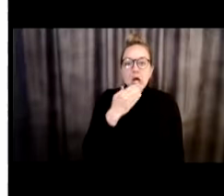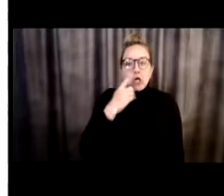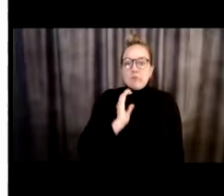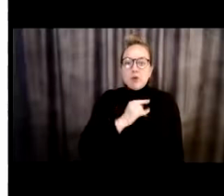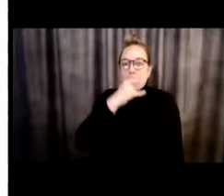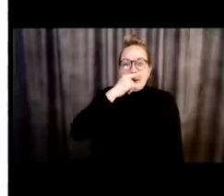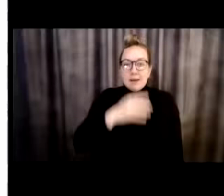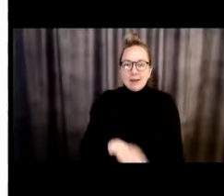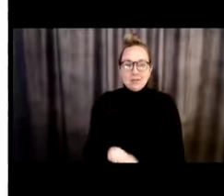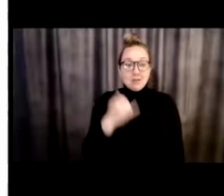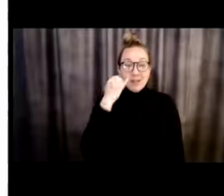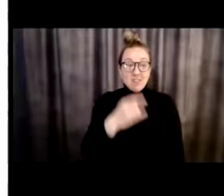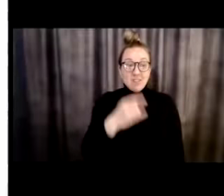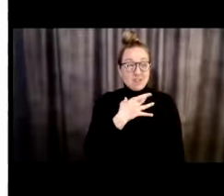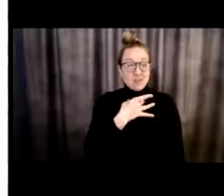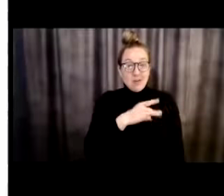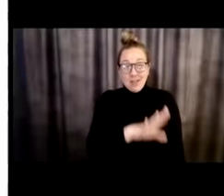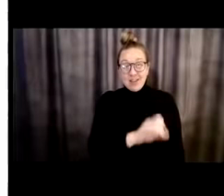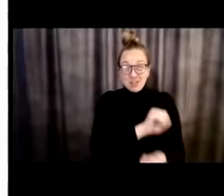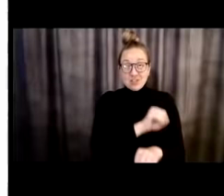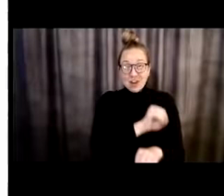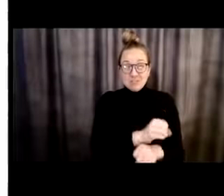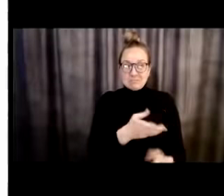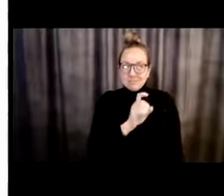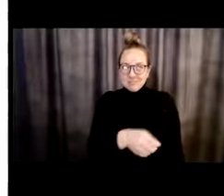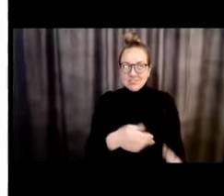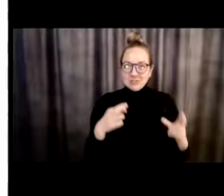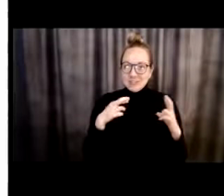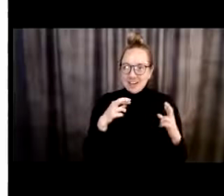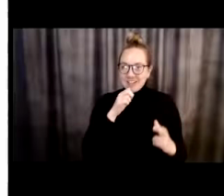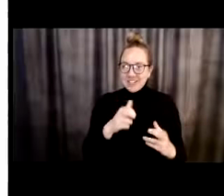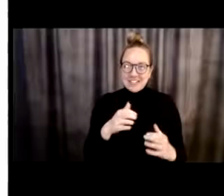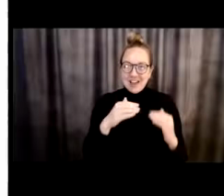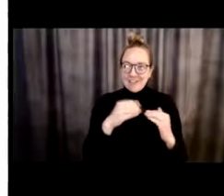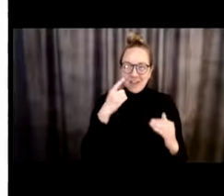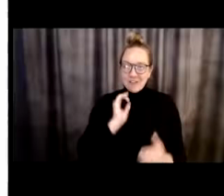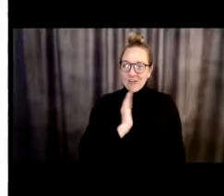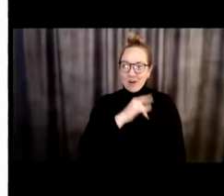right, let's move to the last one. I seriously love y'all for putting that as